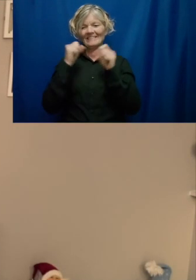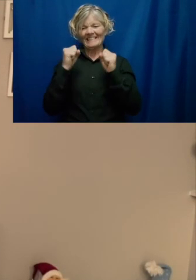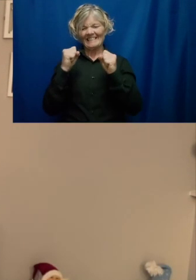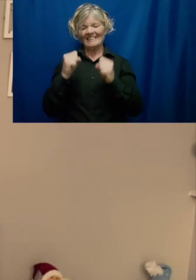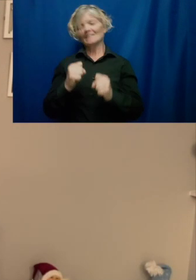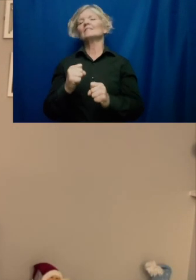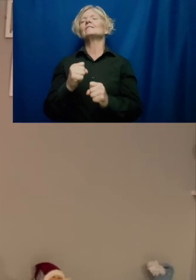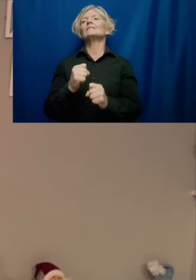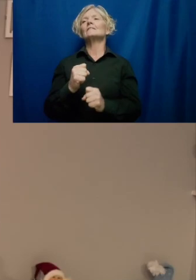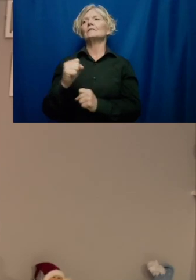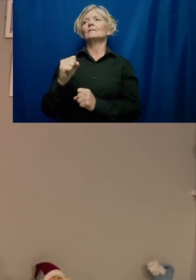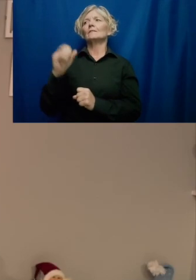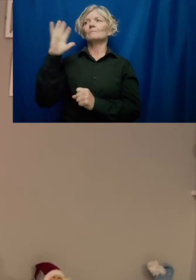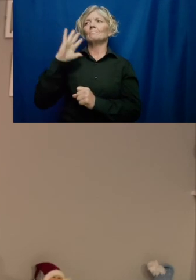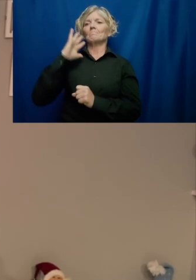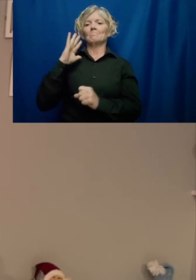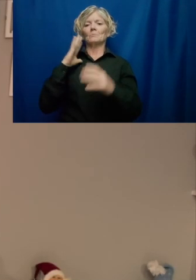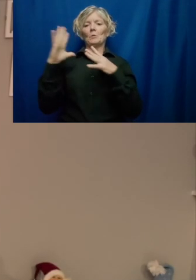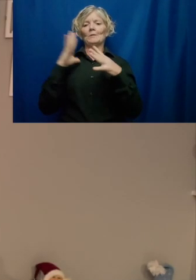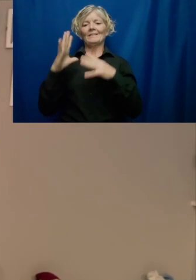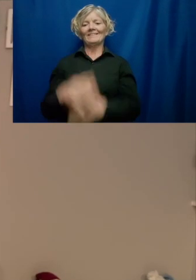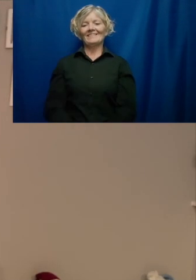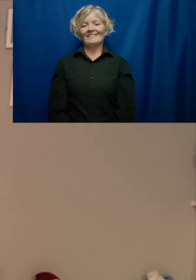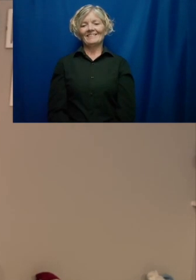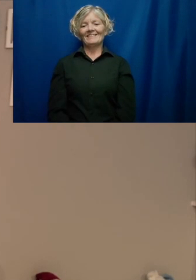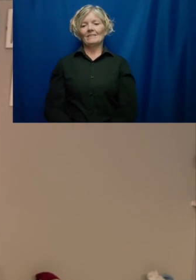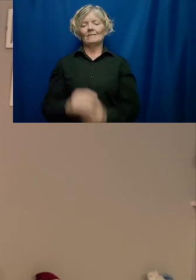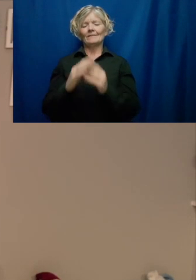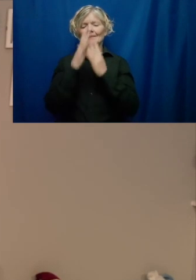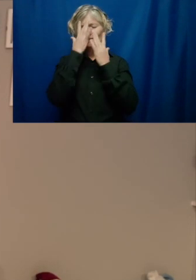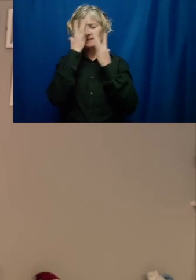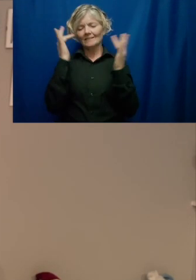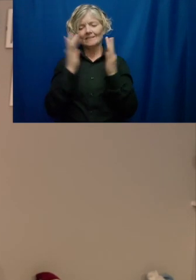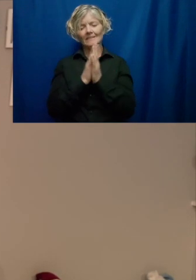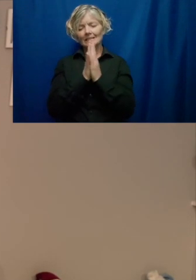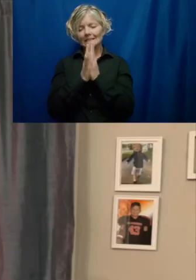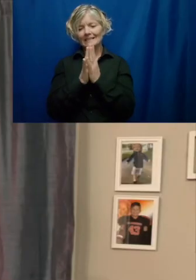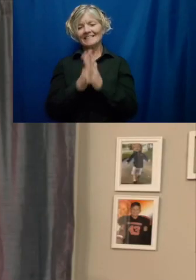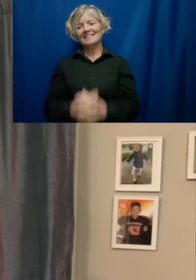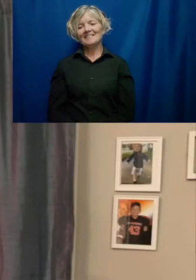Oh, holidays past. This. Especially. Oh, Lord, how good.